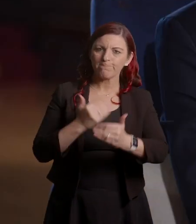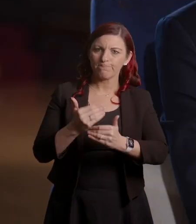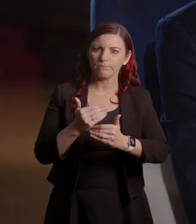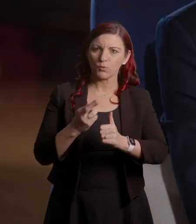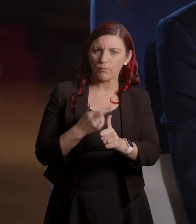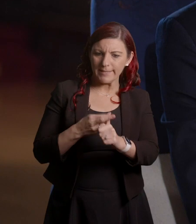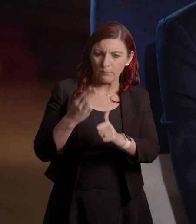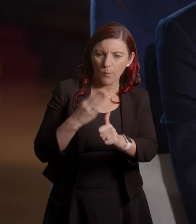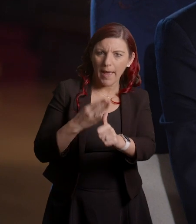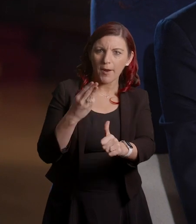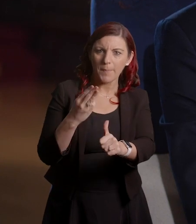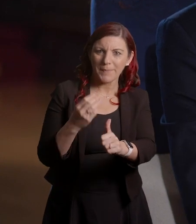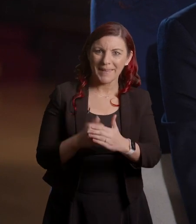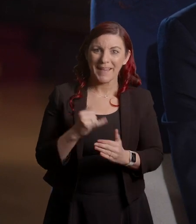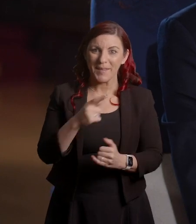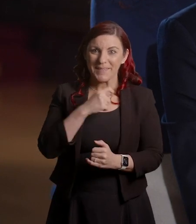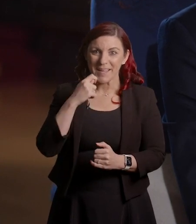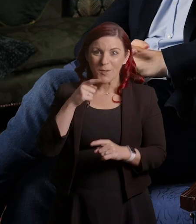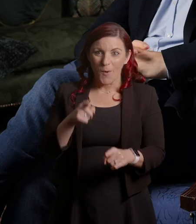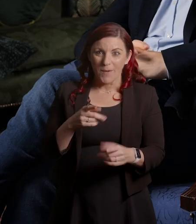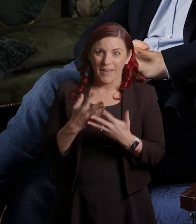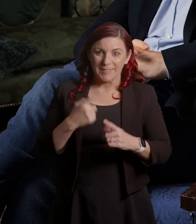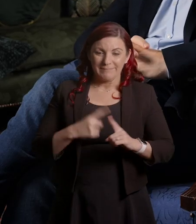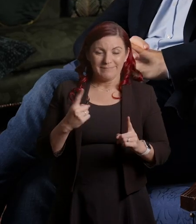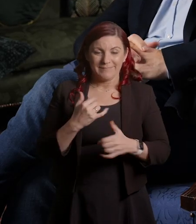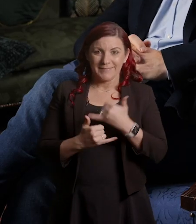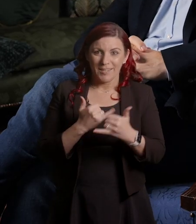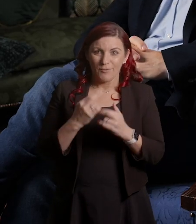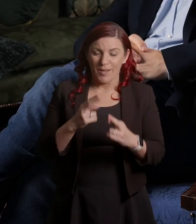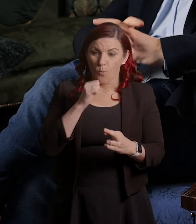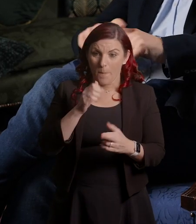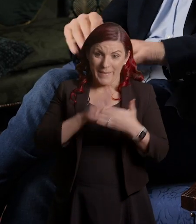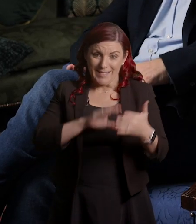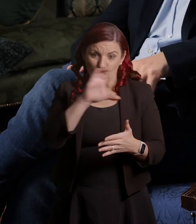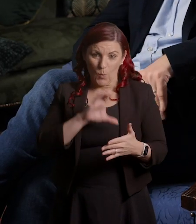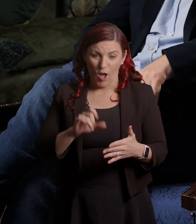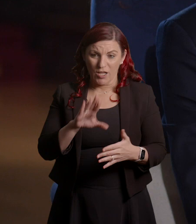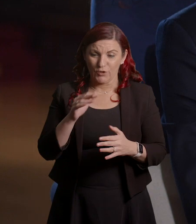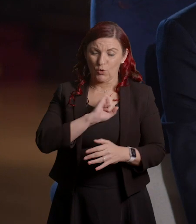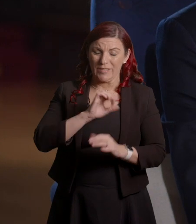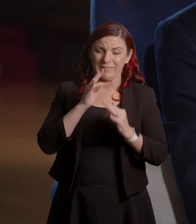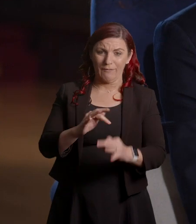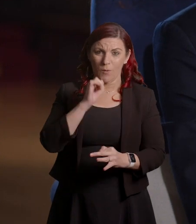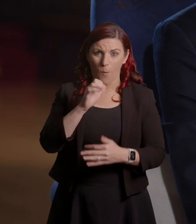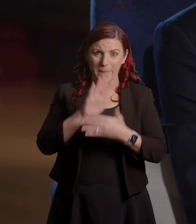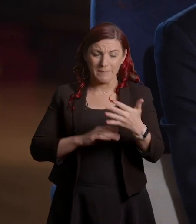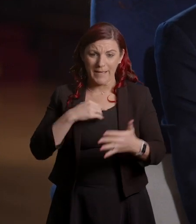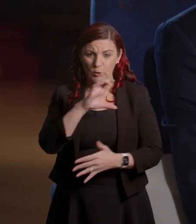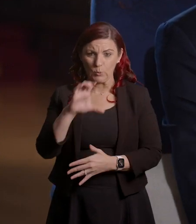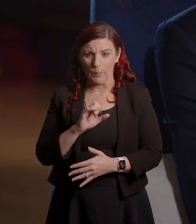and driving on. You've had your fill of Zoom quizzes for the year, I hope. Yeah, I won't miss Zoom calls, that's for sure.